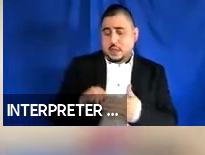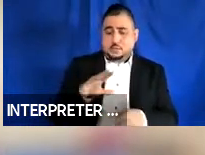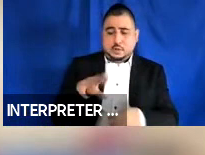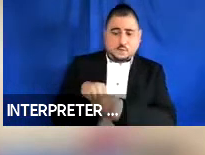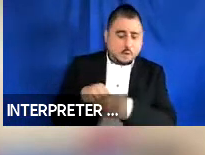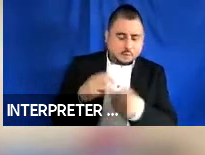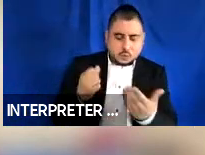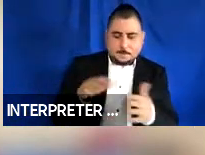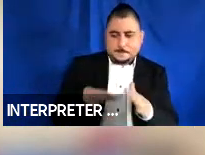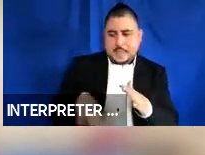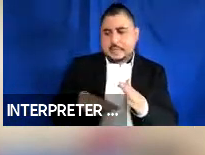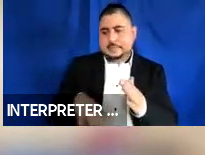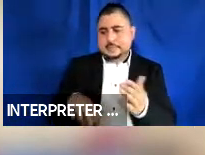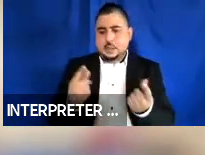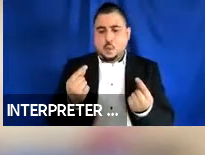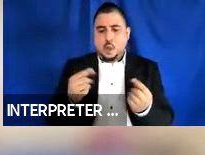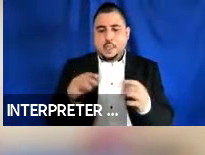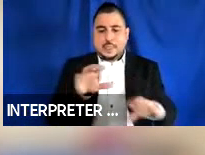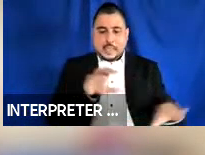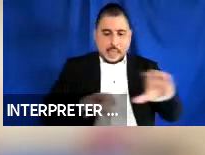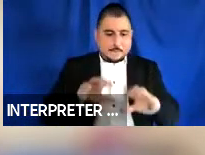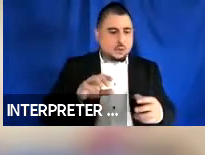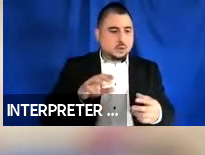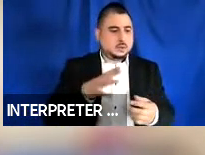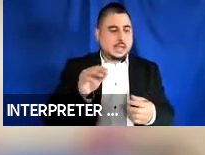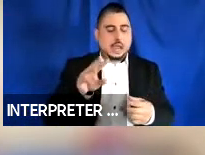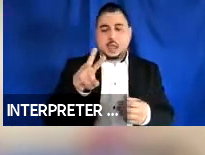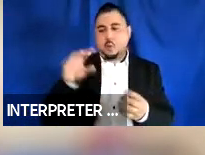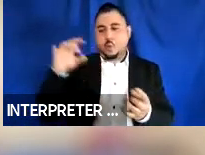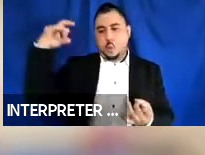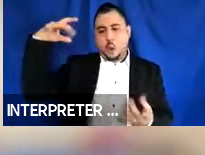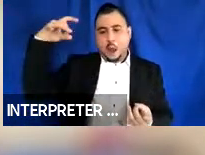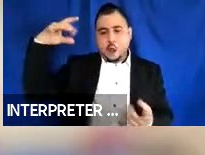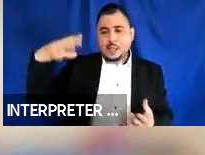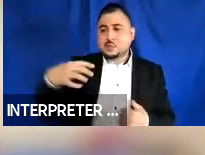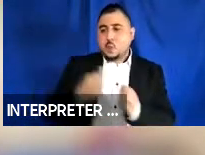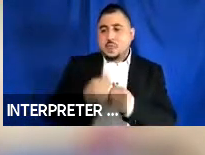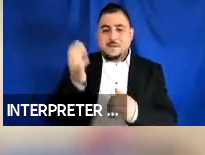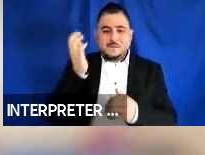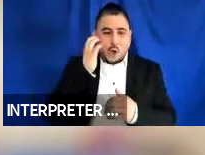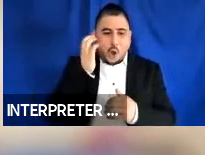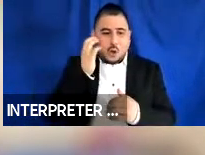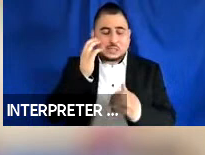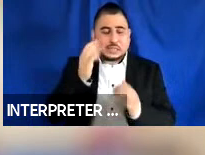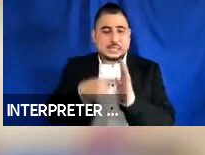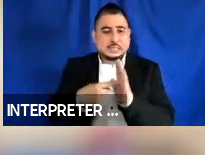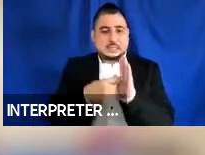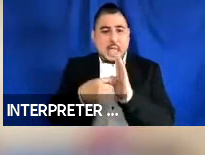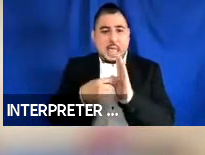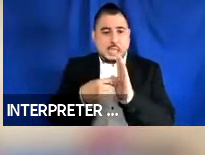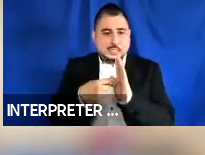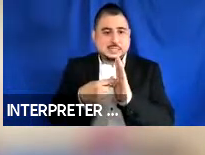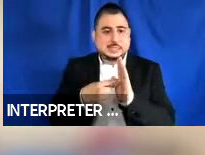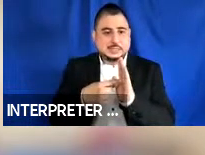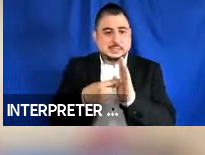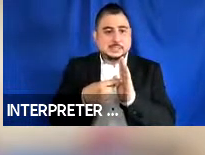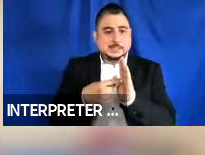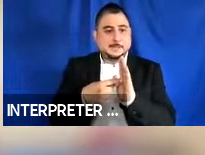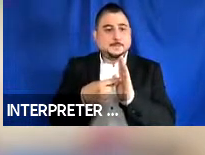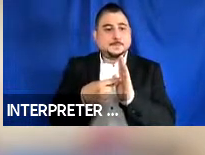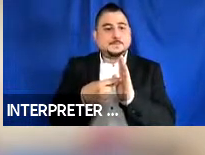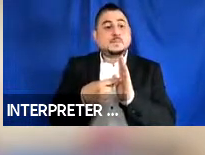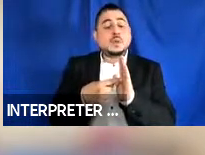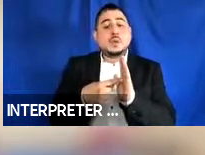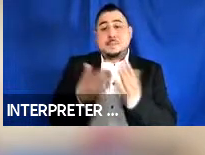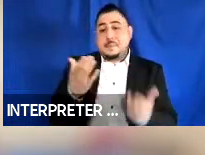So basically, with the chemicals and the wireless, whether it's phones, there can be signs up so that people know, so that